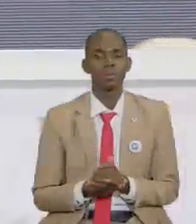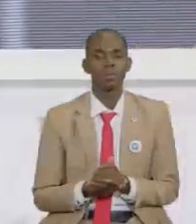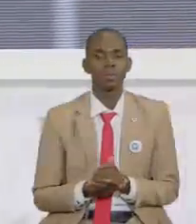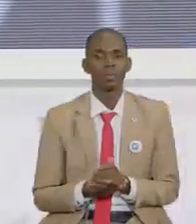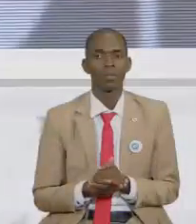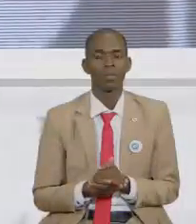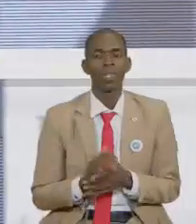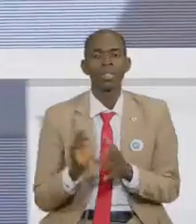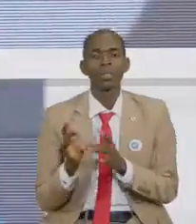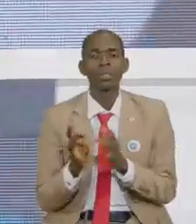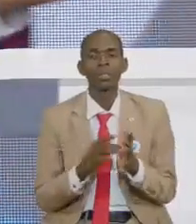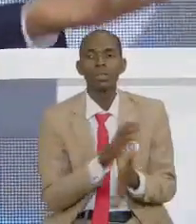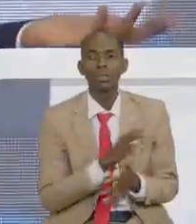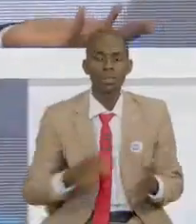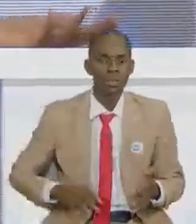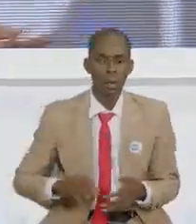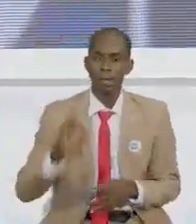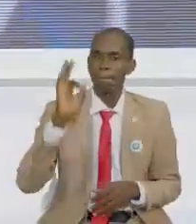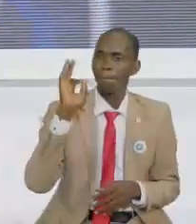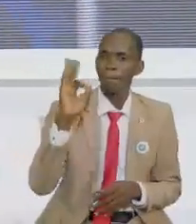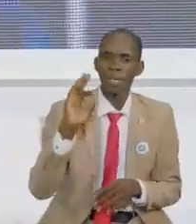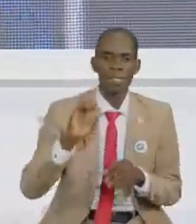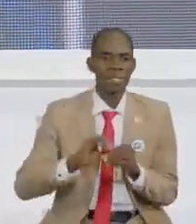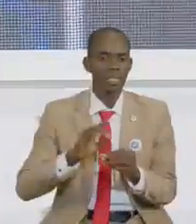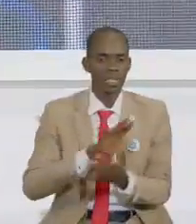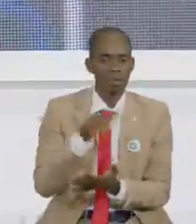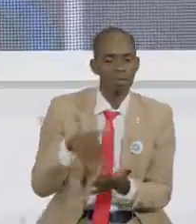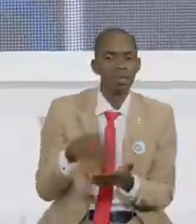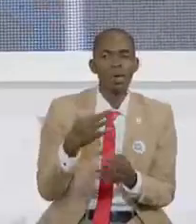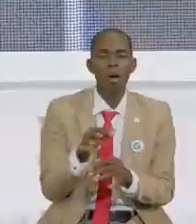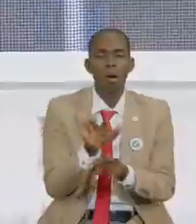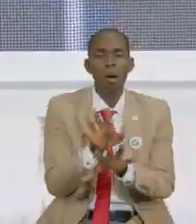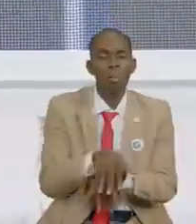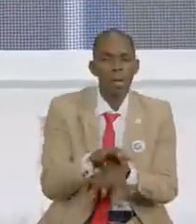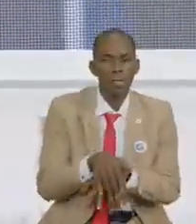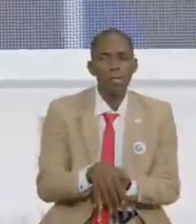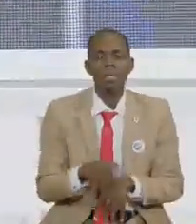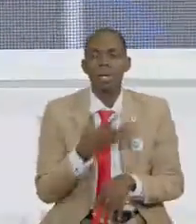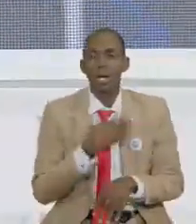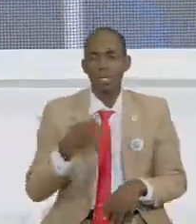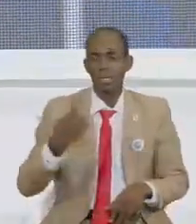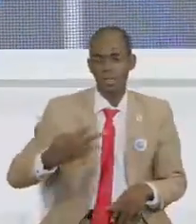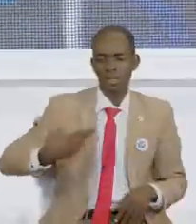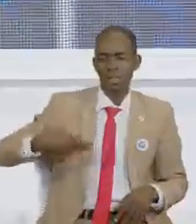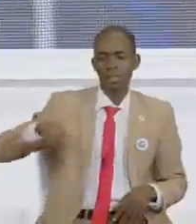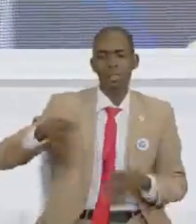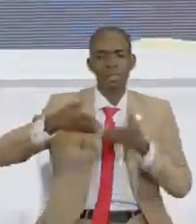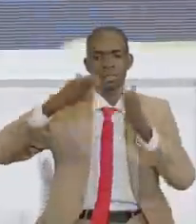Jesus Christ ministered in the midst of the hypocrites and the Sadducees and the Pharisees.